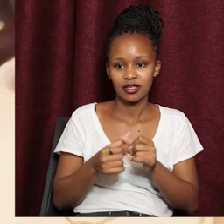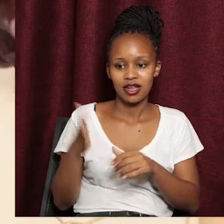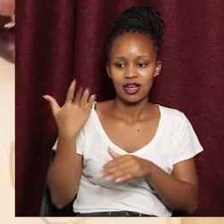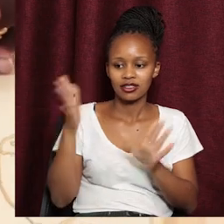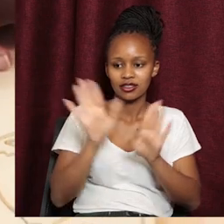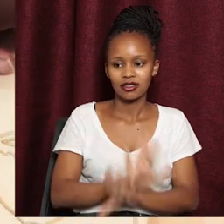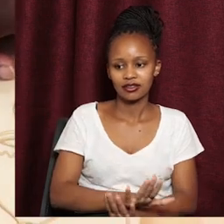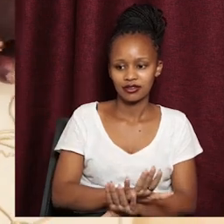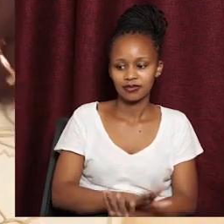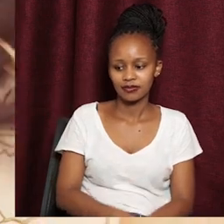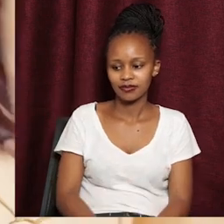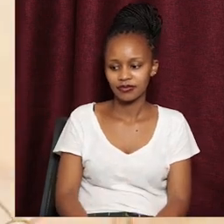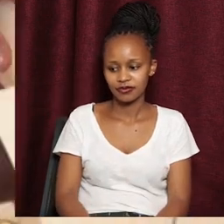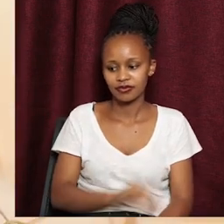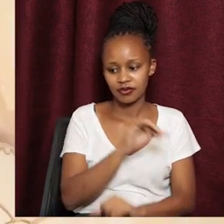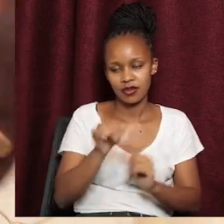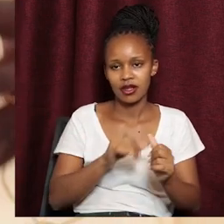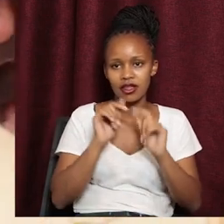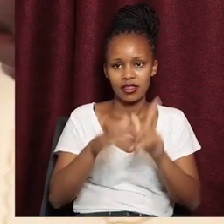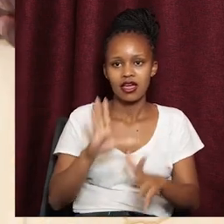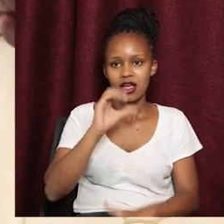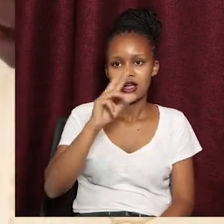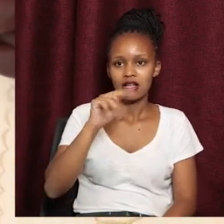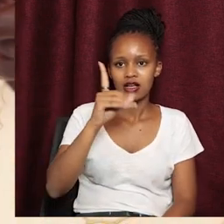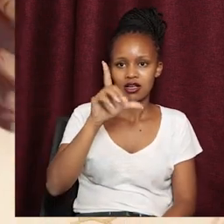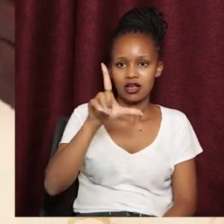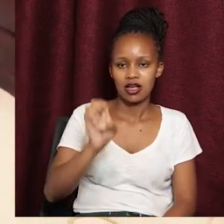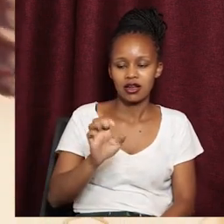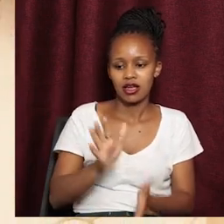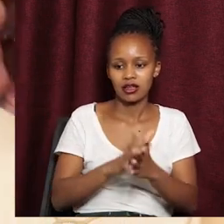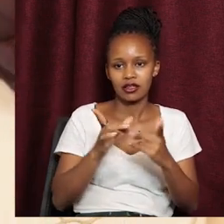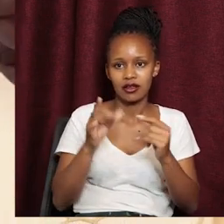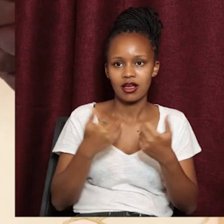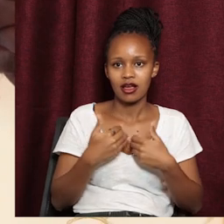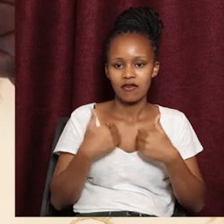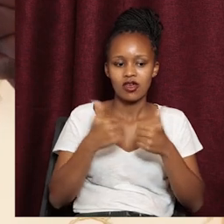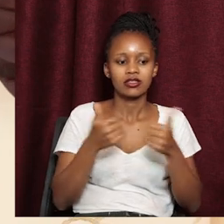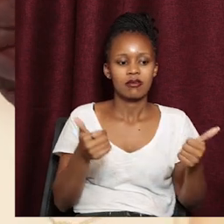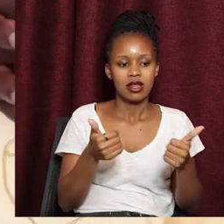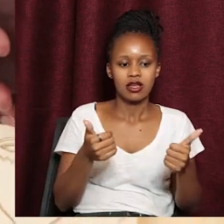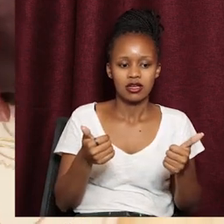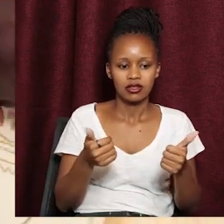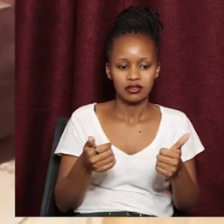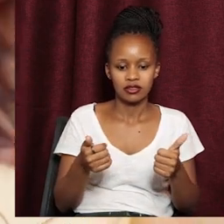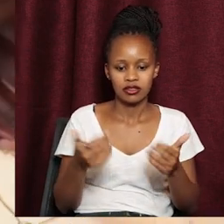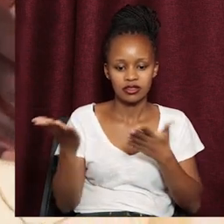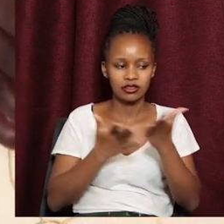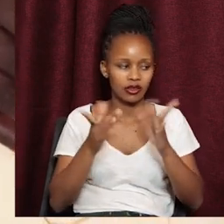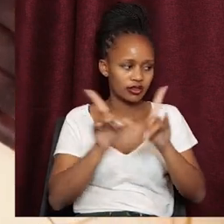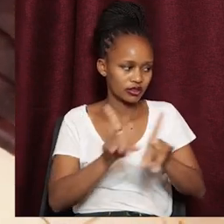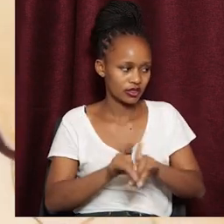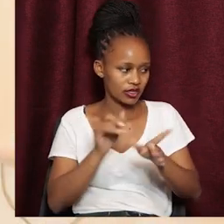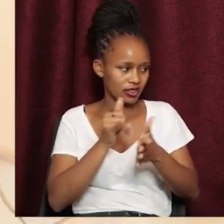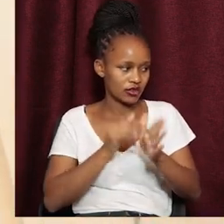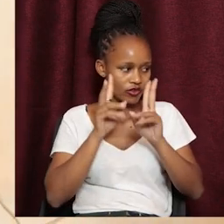last night about this card and the inscriptions. I know we'll have a separate devotion on this, but